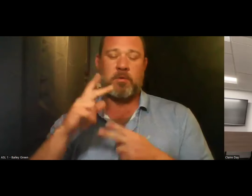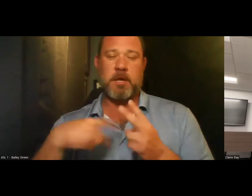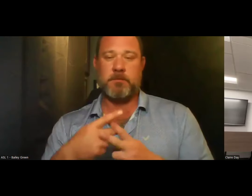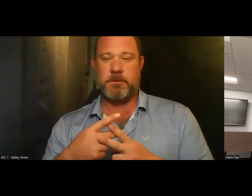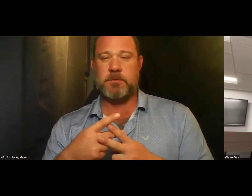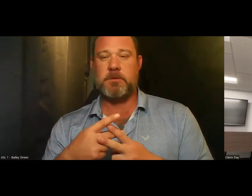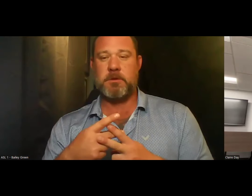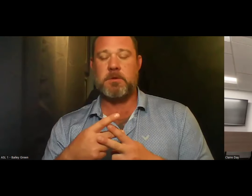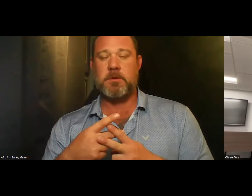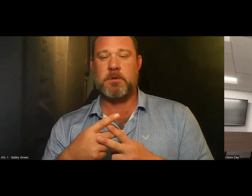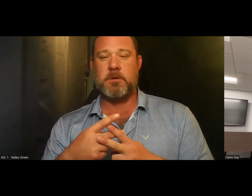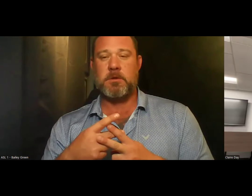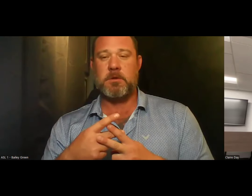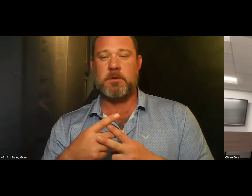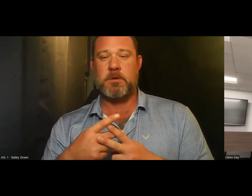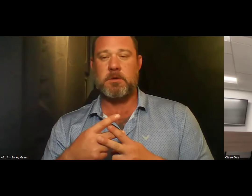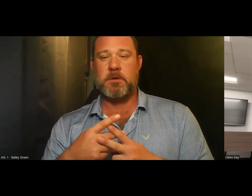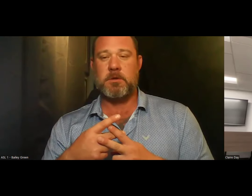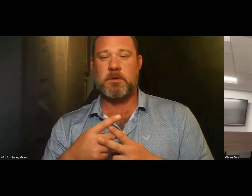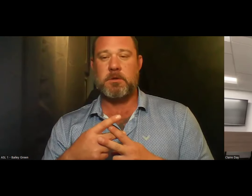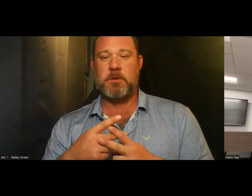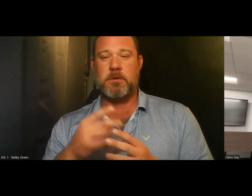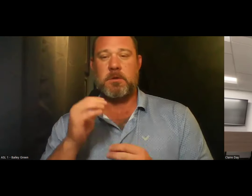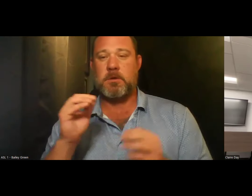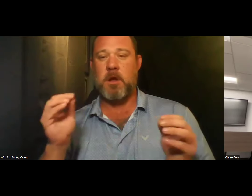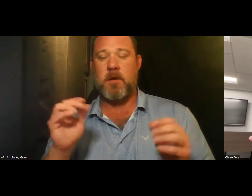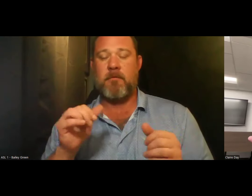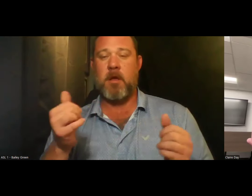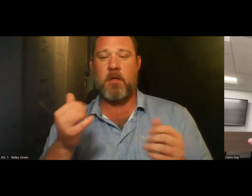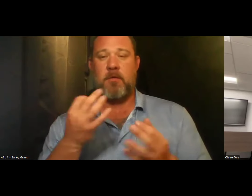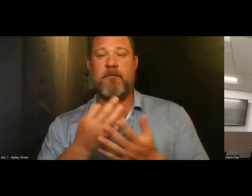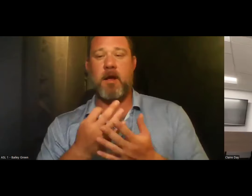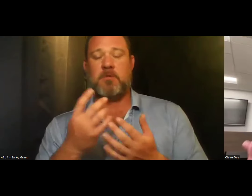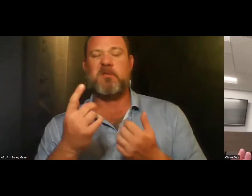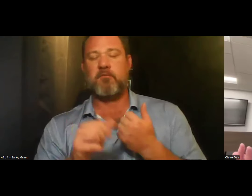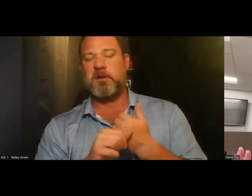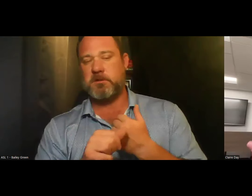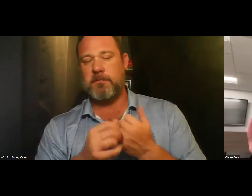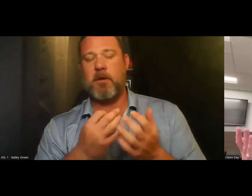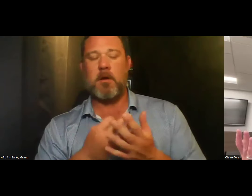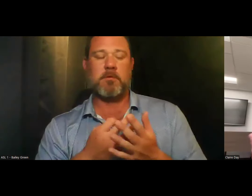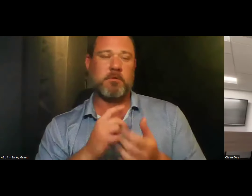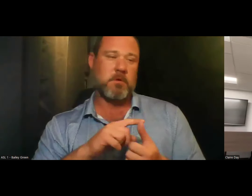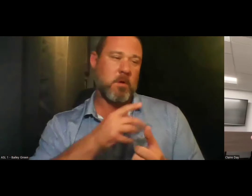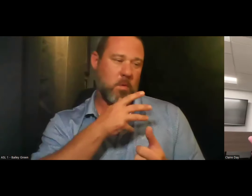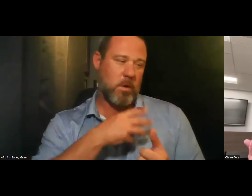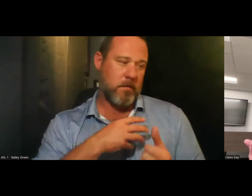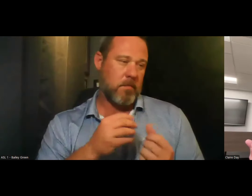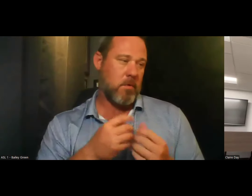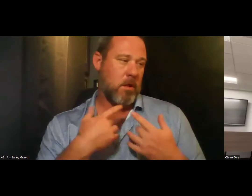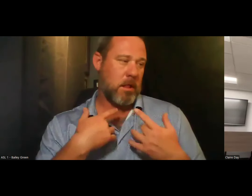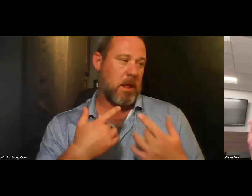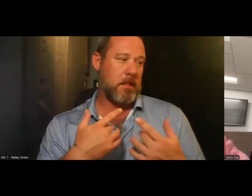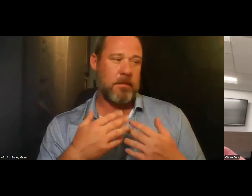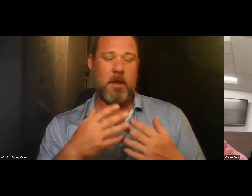was none of those other factors, which we know are risk factors. Women are more likely to develop Alzheimer's